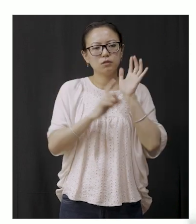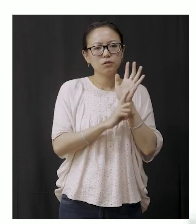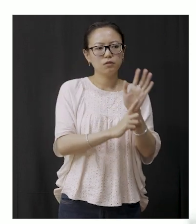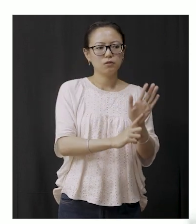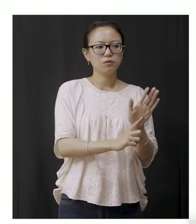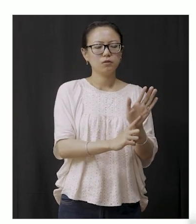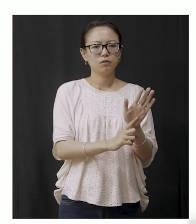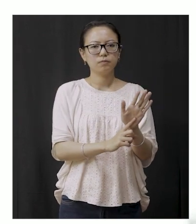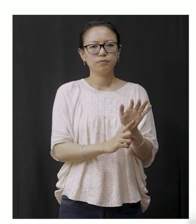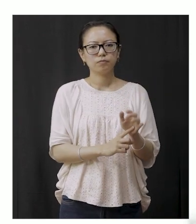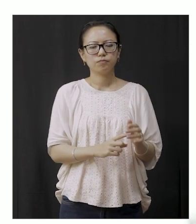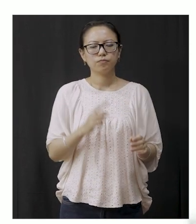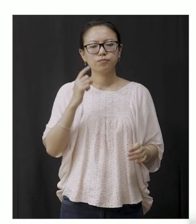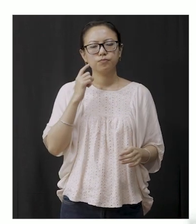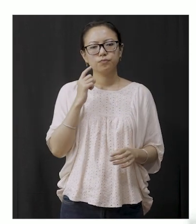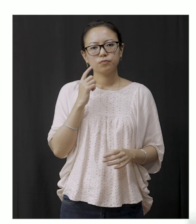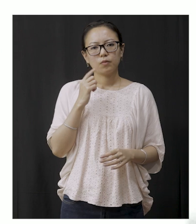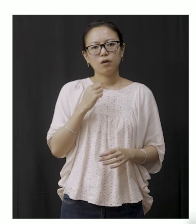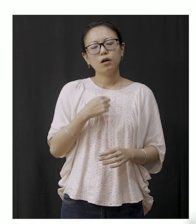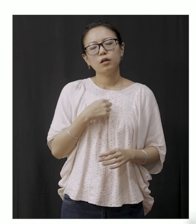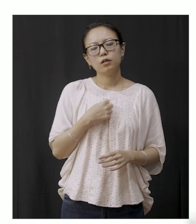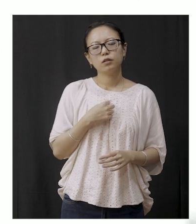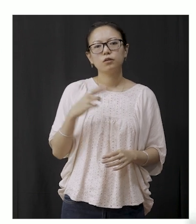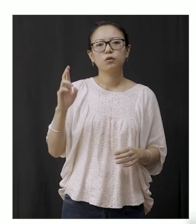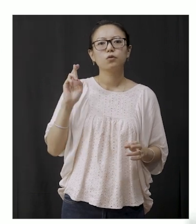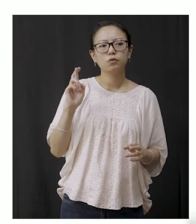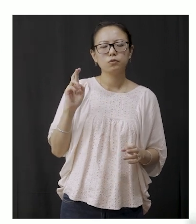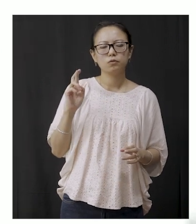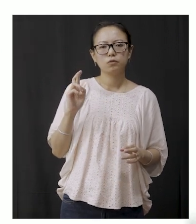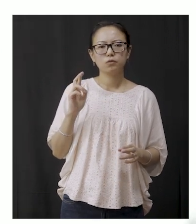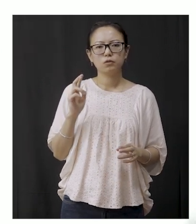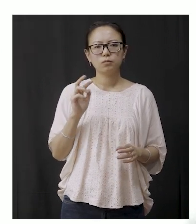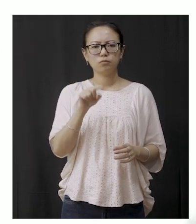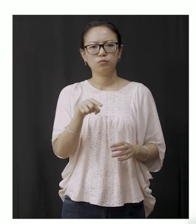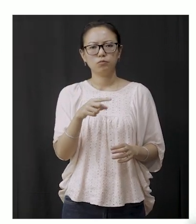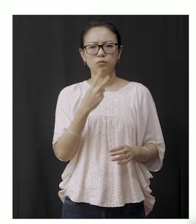I hope you have all seen what a bird nest look like.